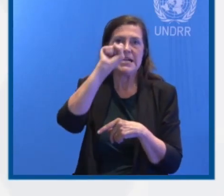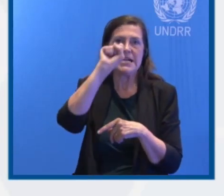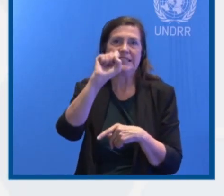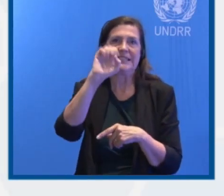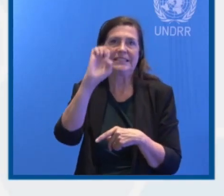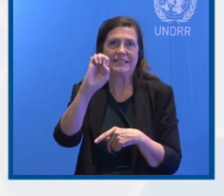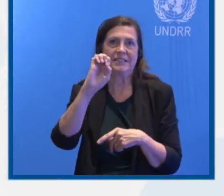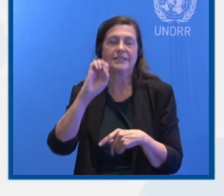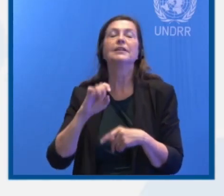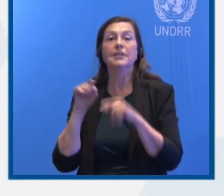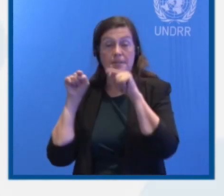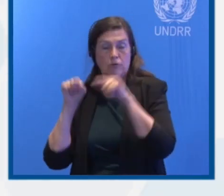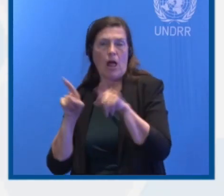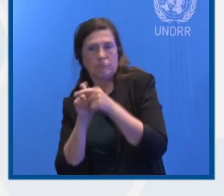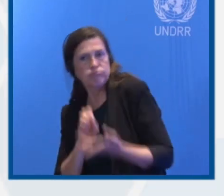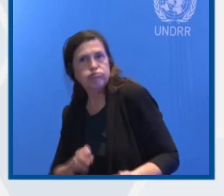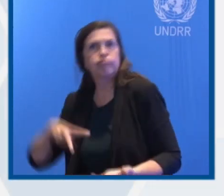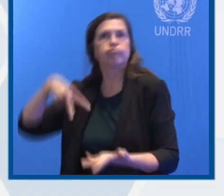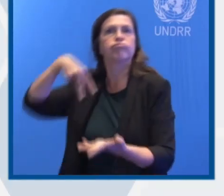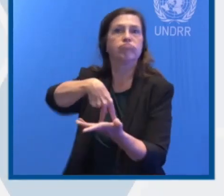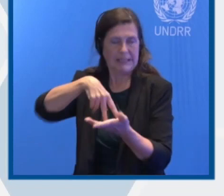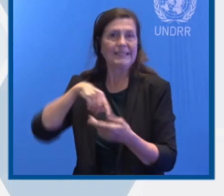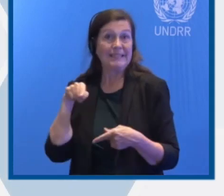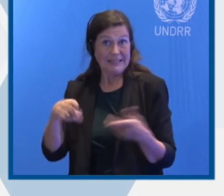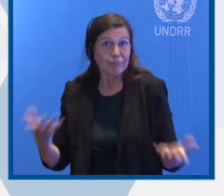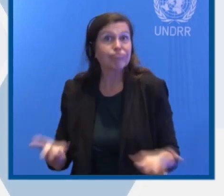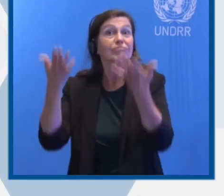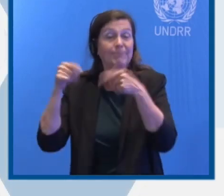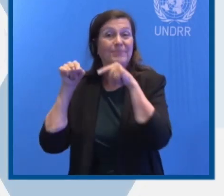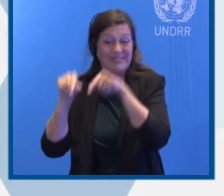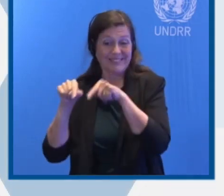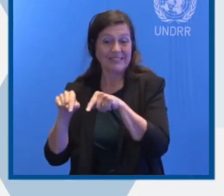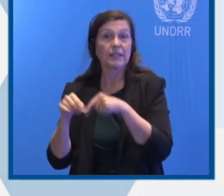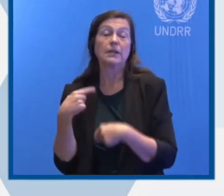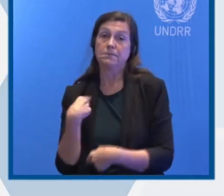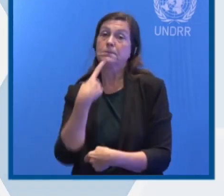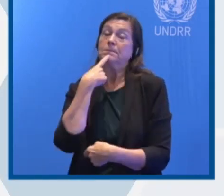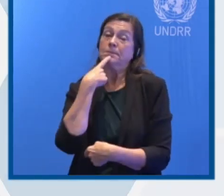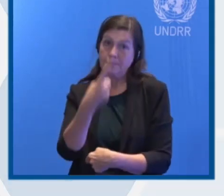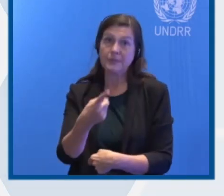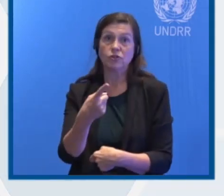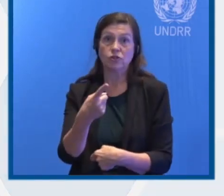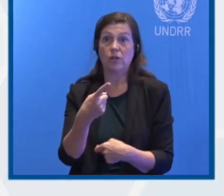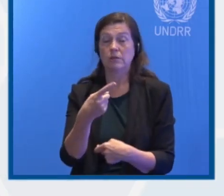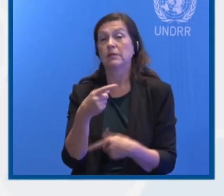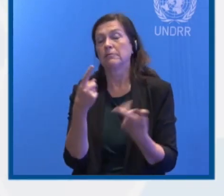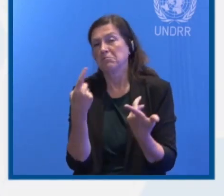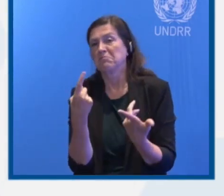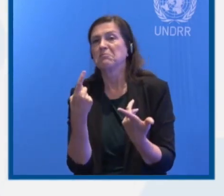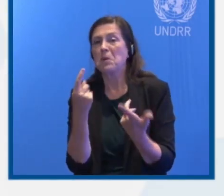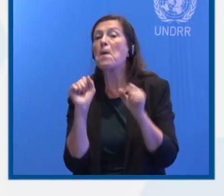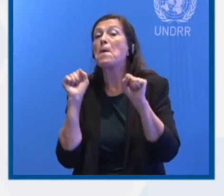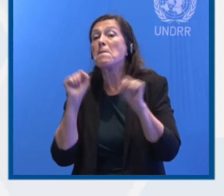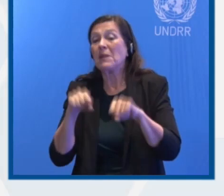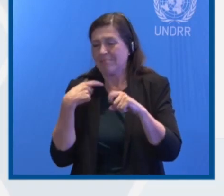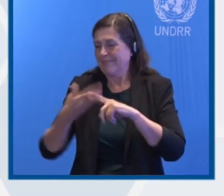with issues related to disaster risk reduction. Now, I mentioned this as one of the means where I said at